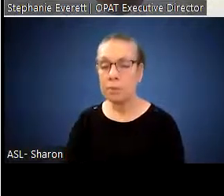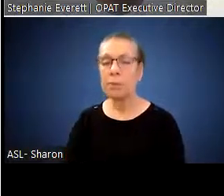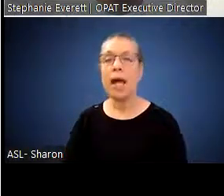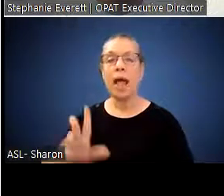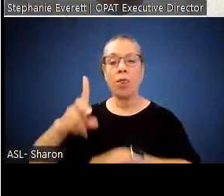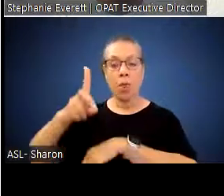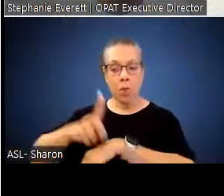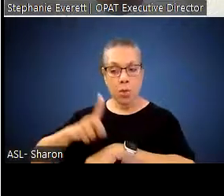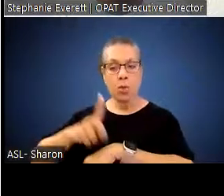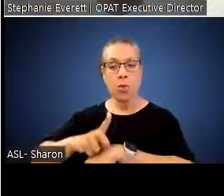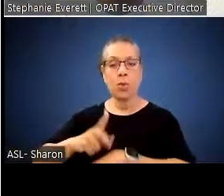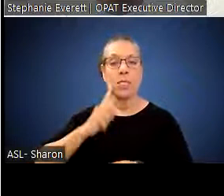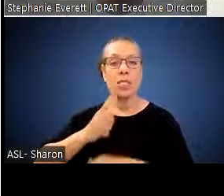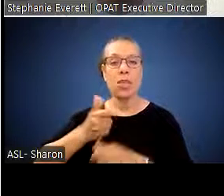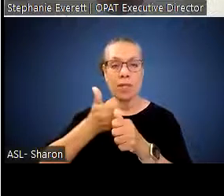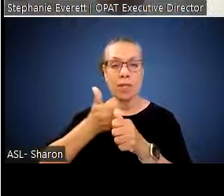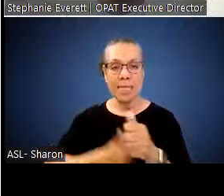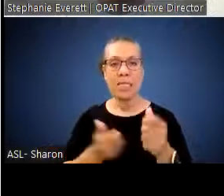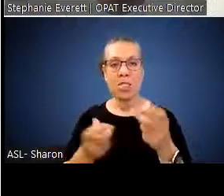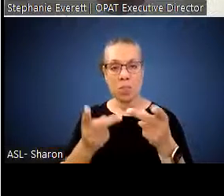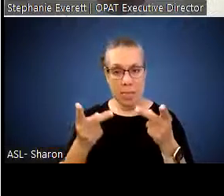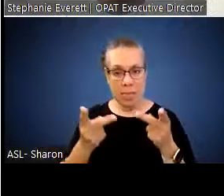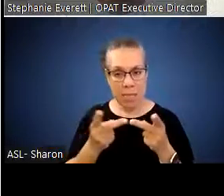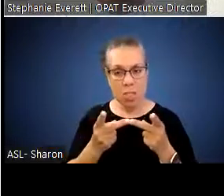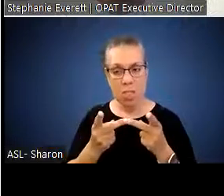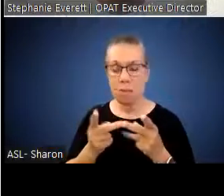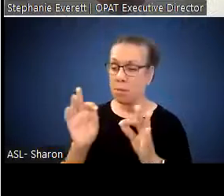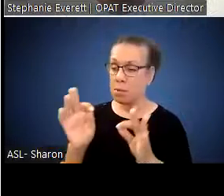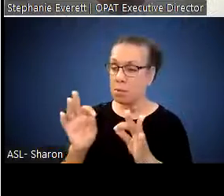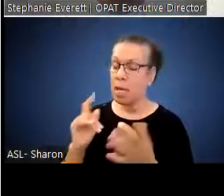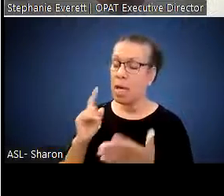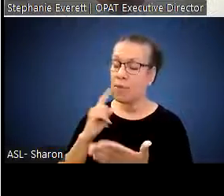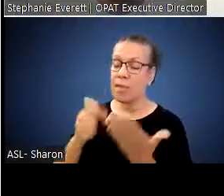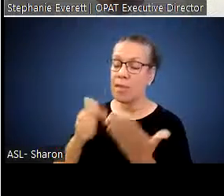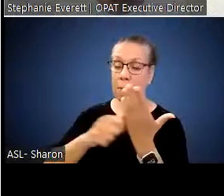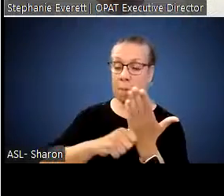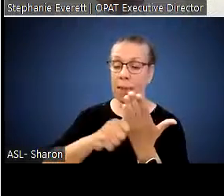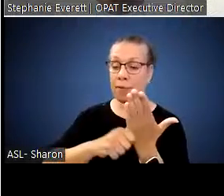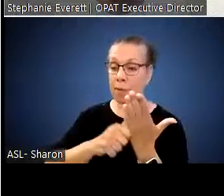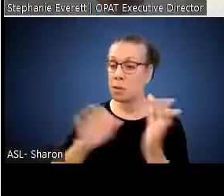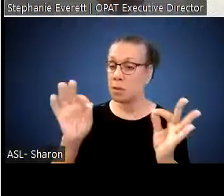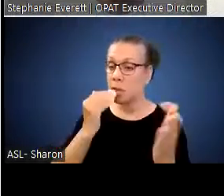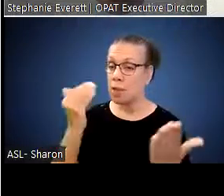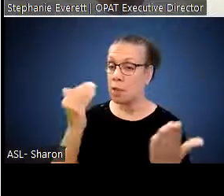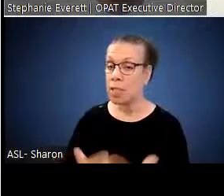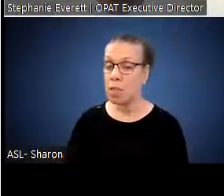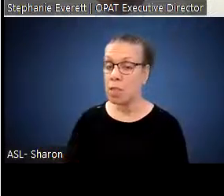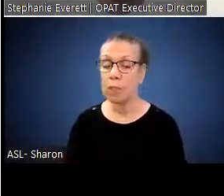each. And but it's good that the pamphlets exist.